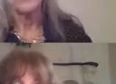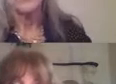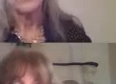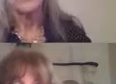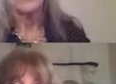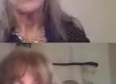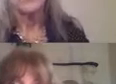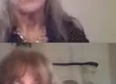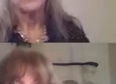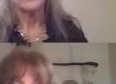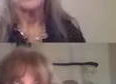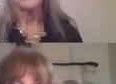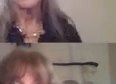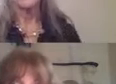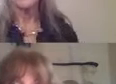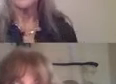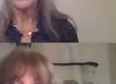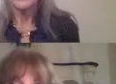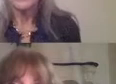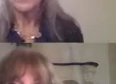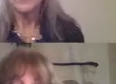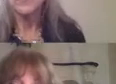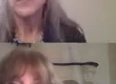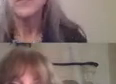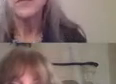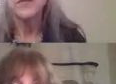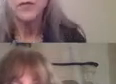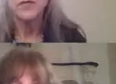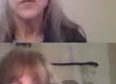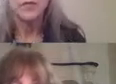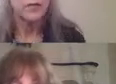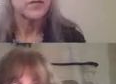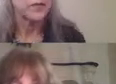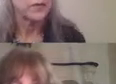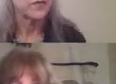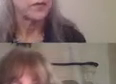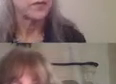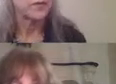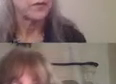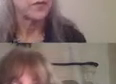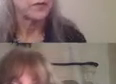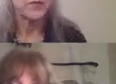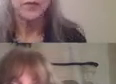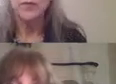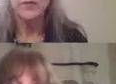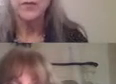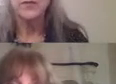able to kind of gain a foothold and start taking up some of that craft in some of these different